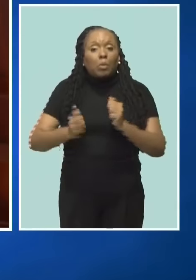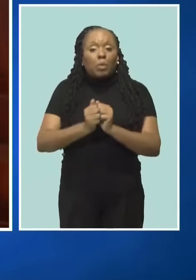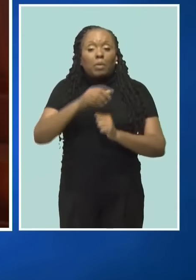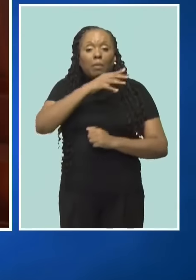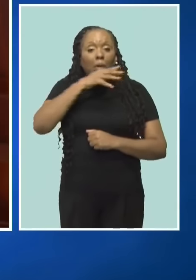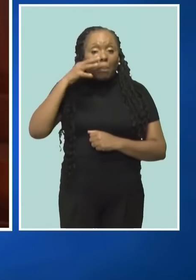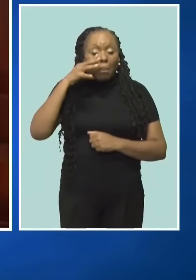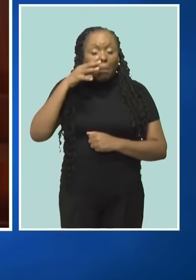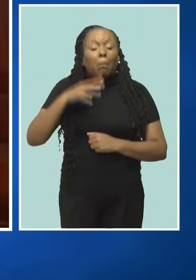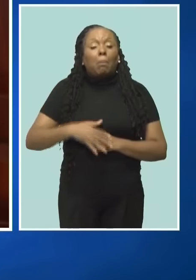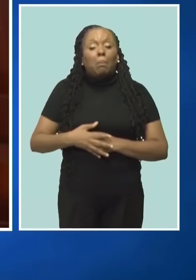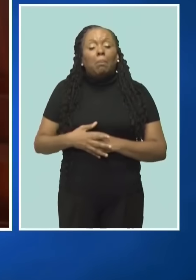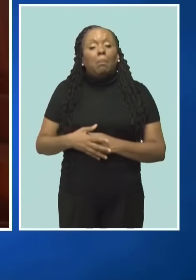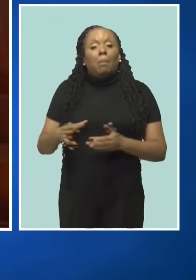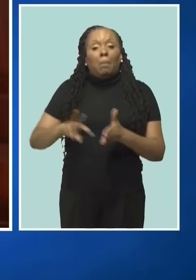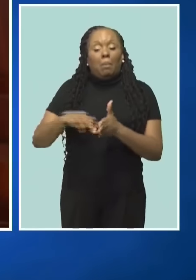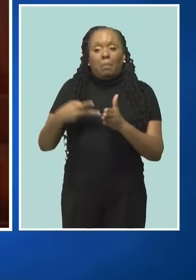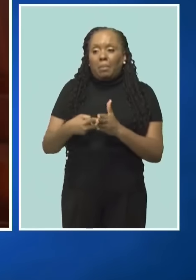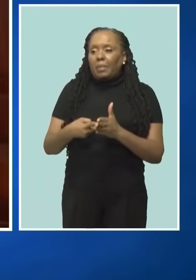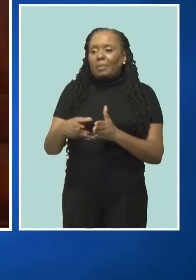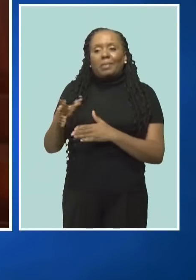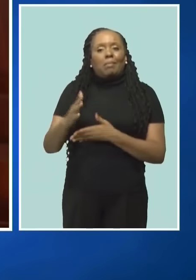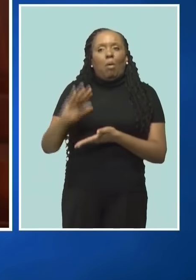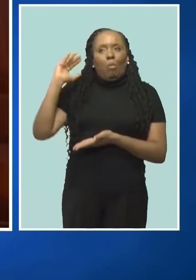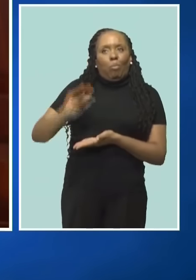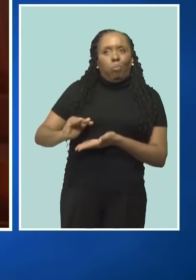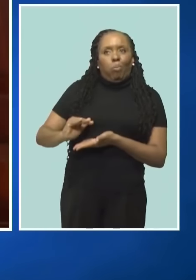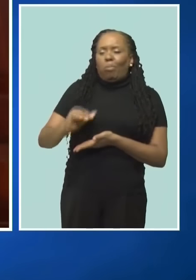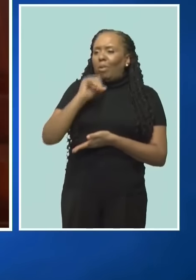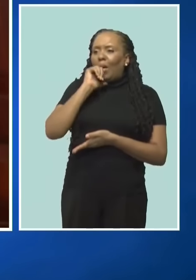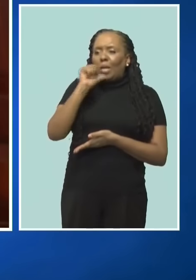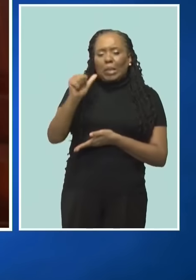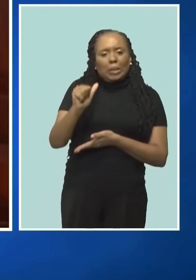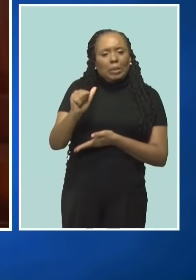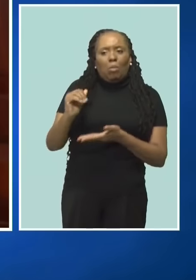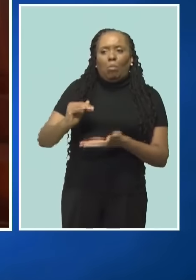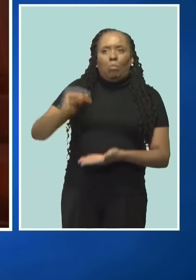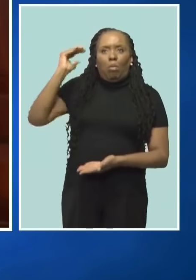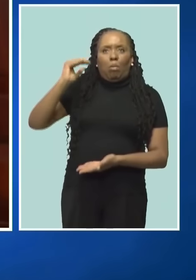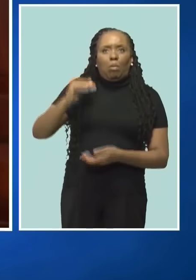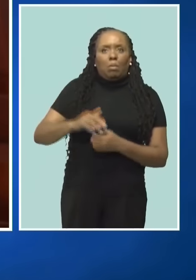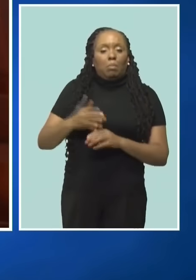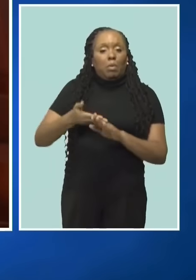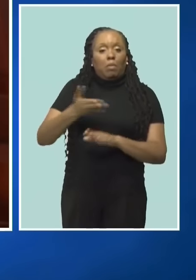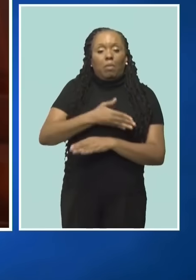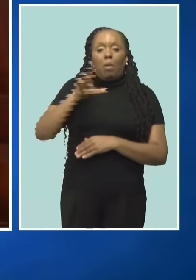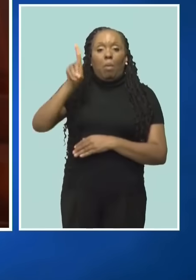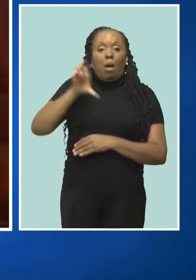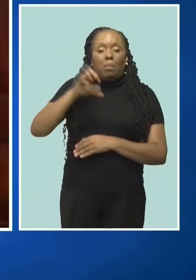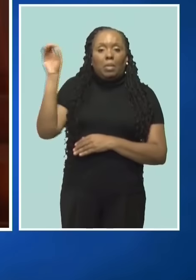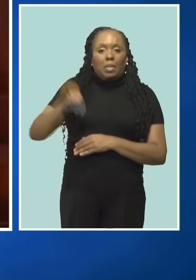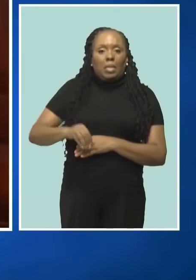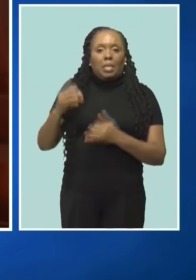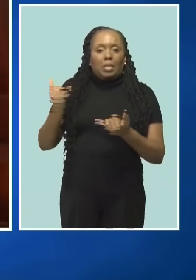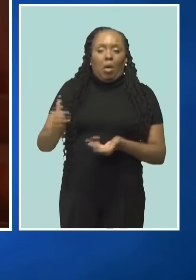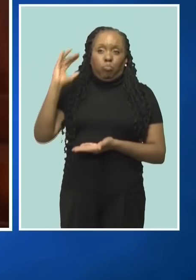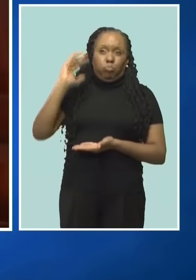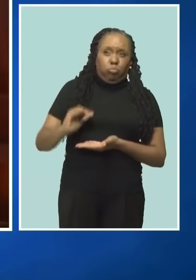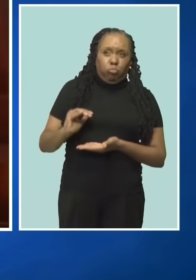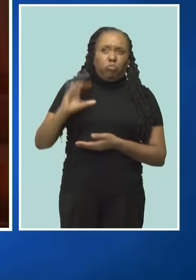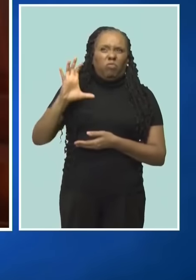farms, and therefore their supply dropped. So they went from 100% down to 50% capacity. That